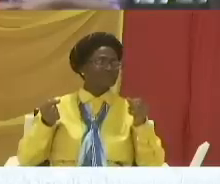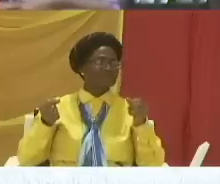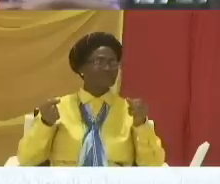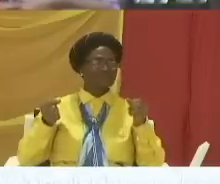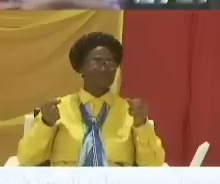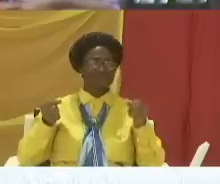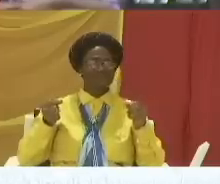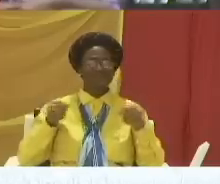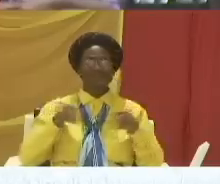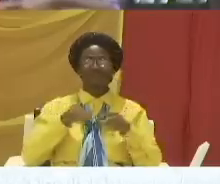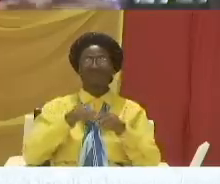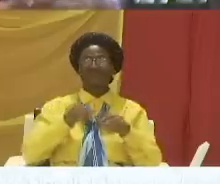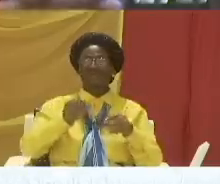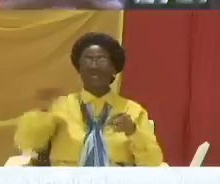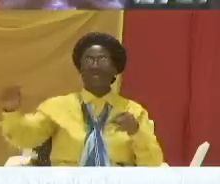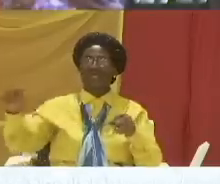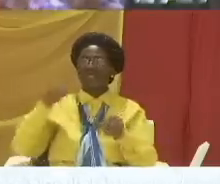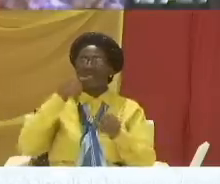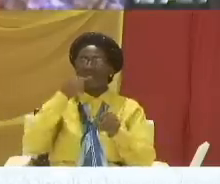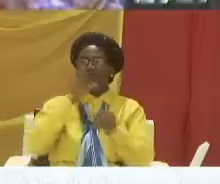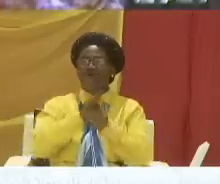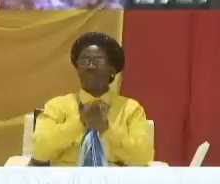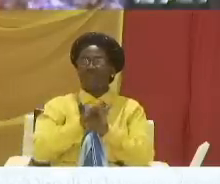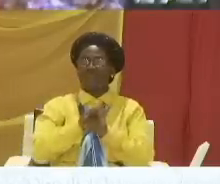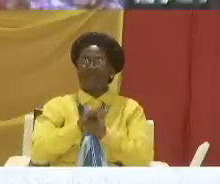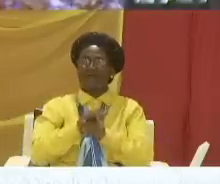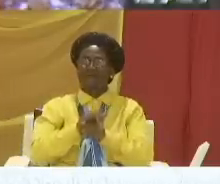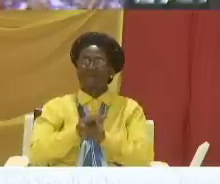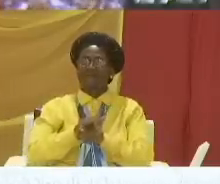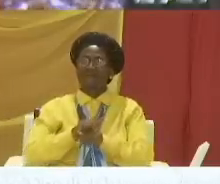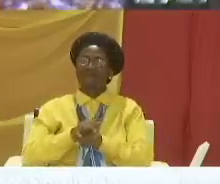A covenant,